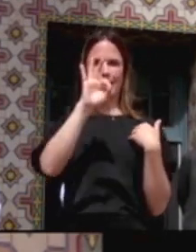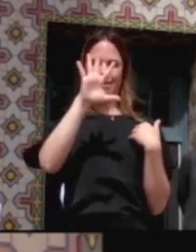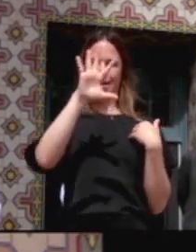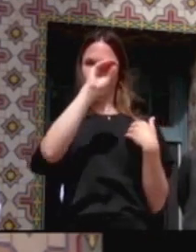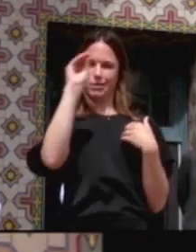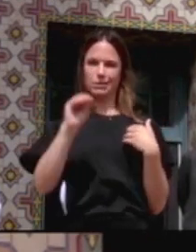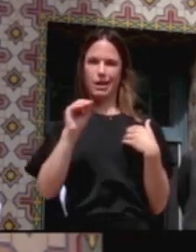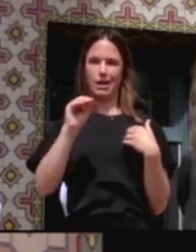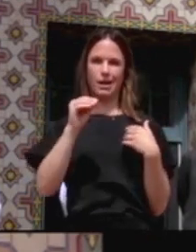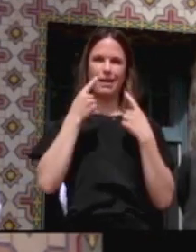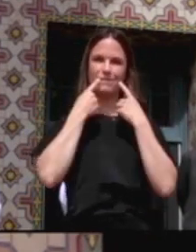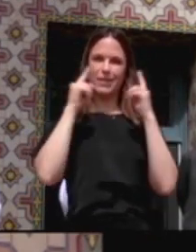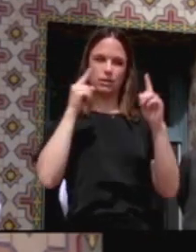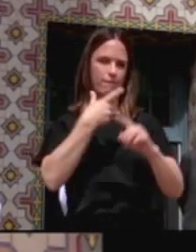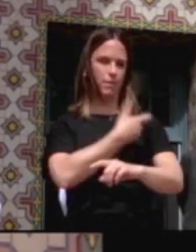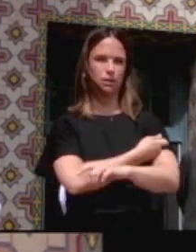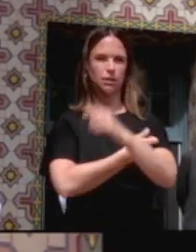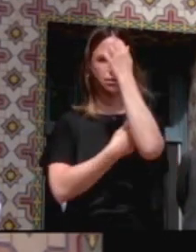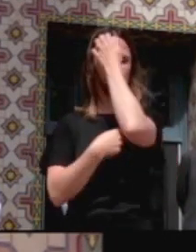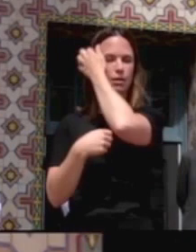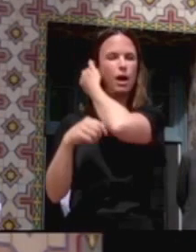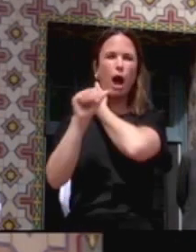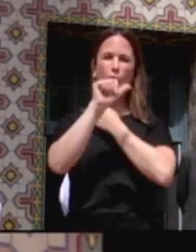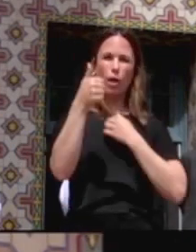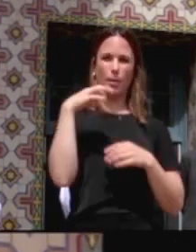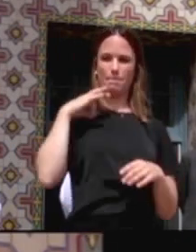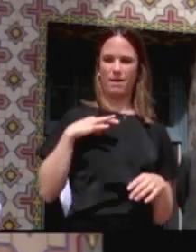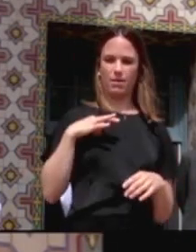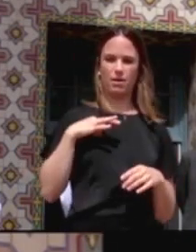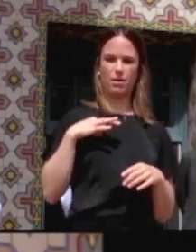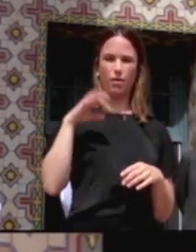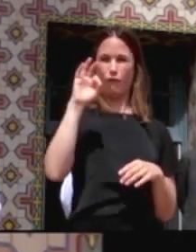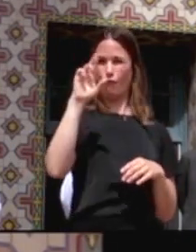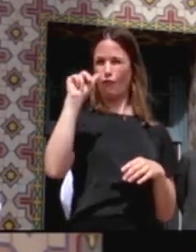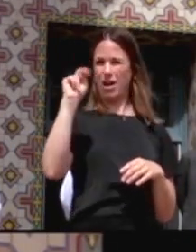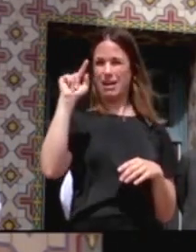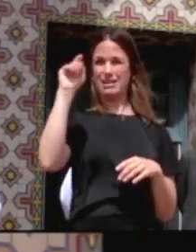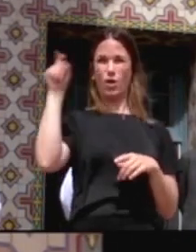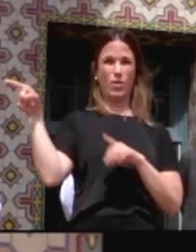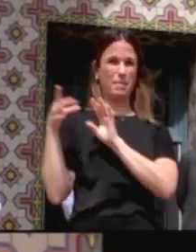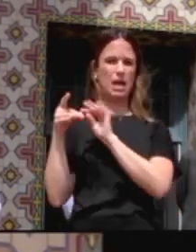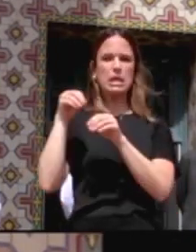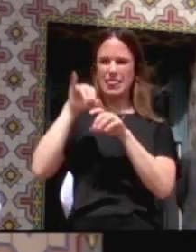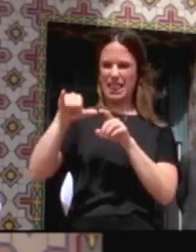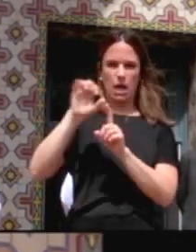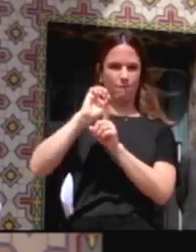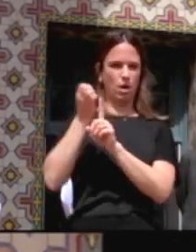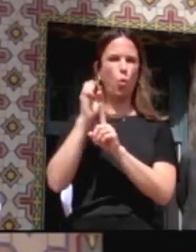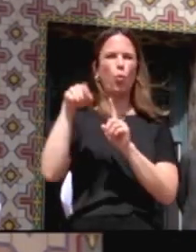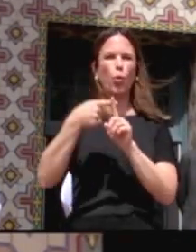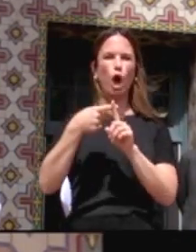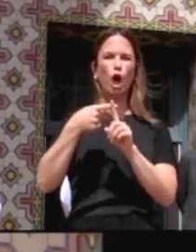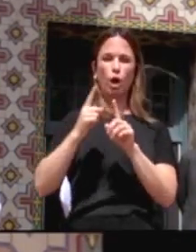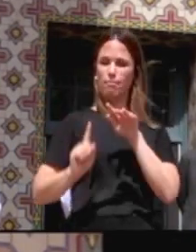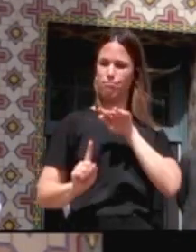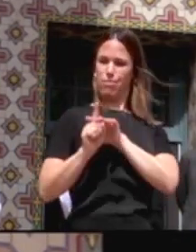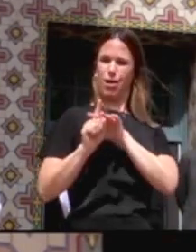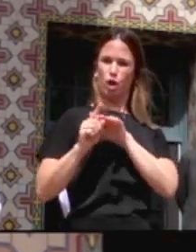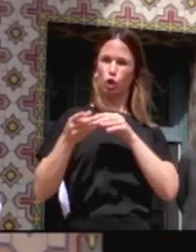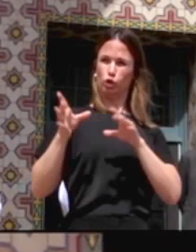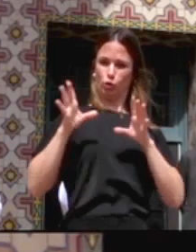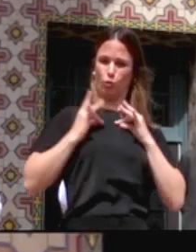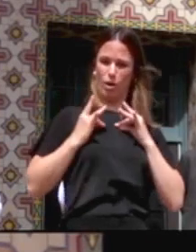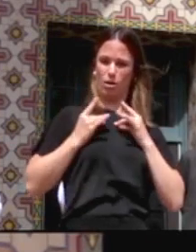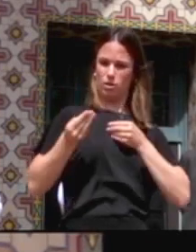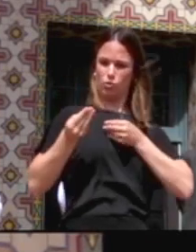95% effective vaccine. The other additional benefit that Dr. Farnitano mentioned is that in those settings, when transmission might occur, the